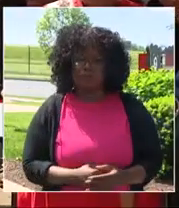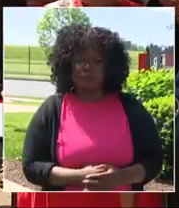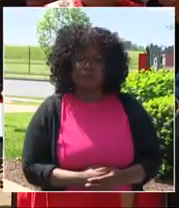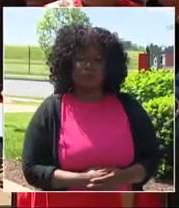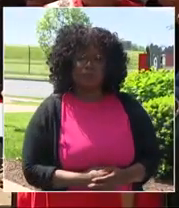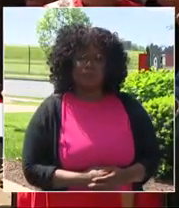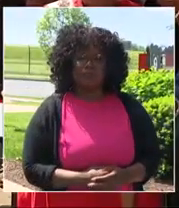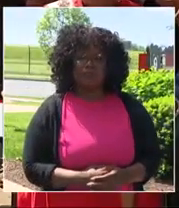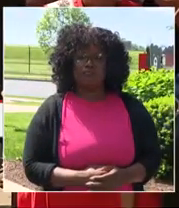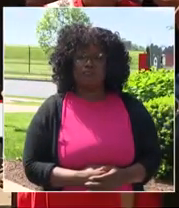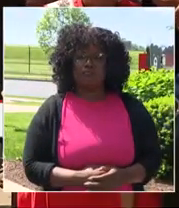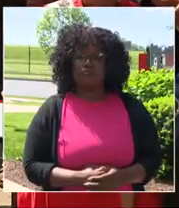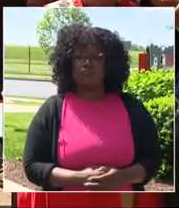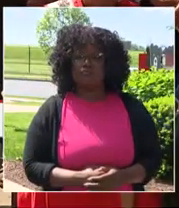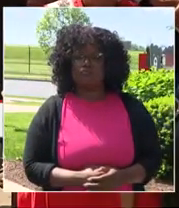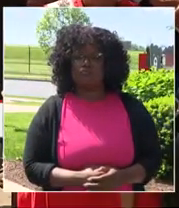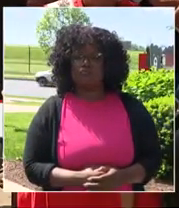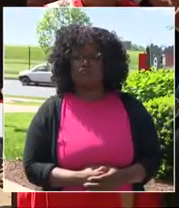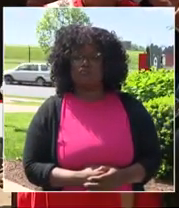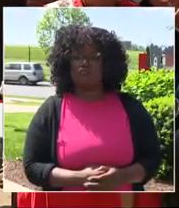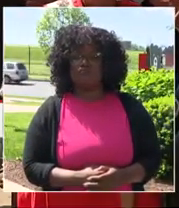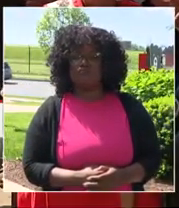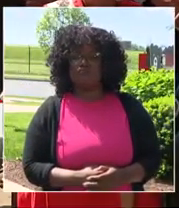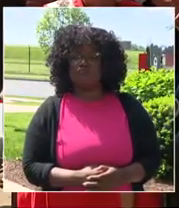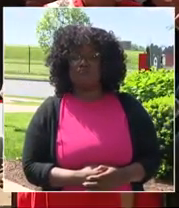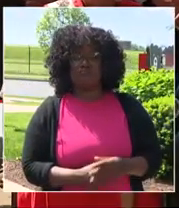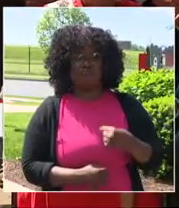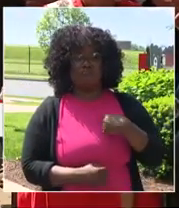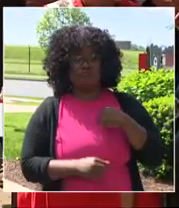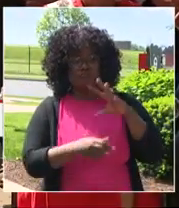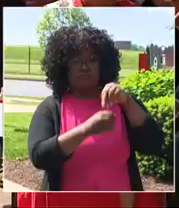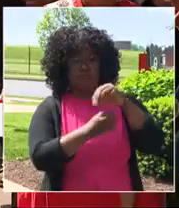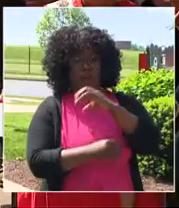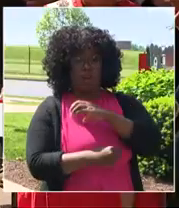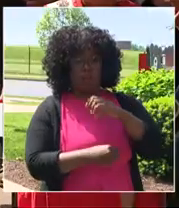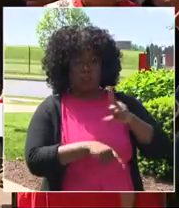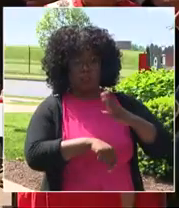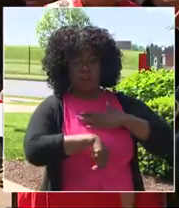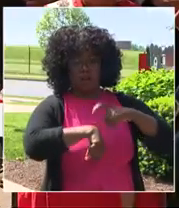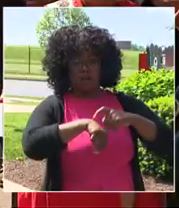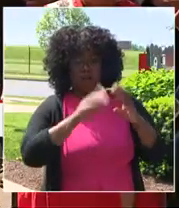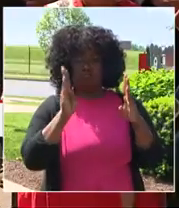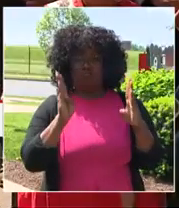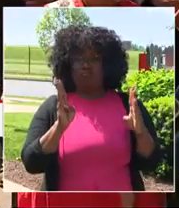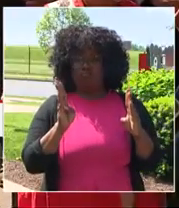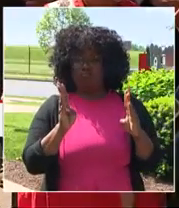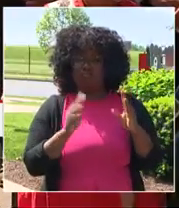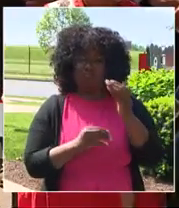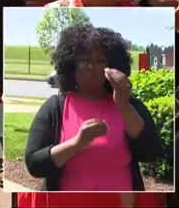Throughout my years in Congress, I have been a staunch supporter of Medicaid,